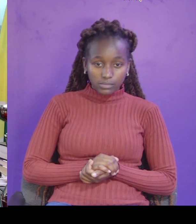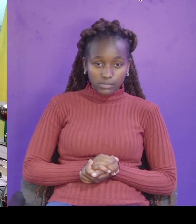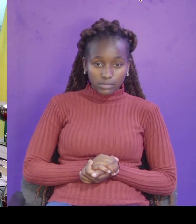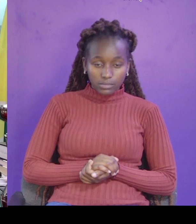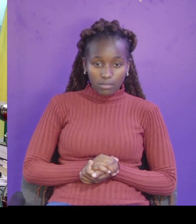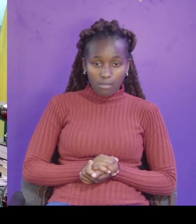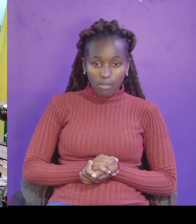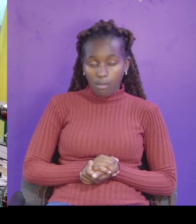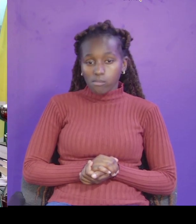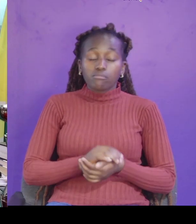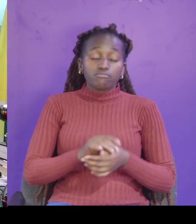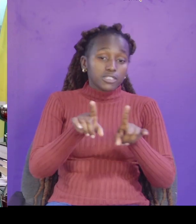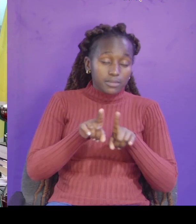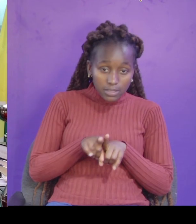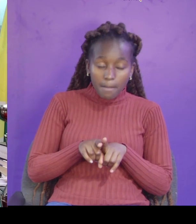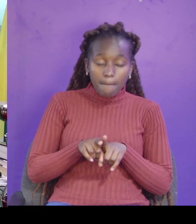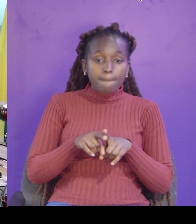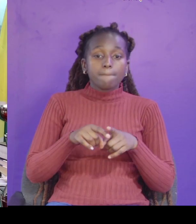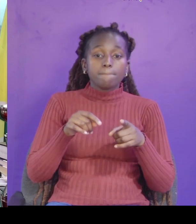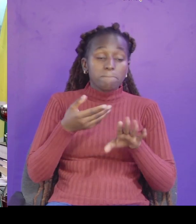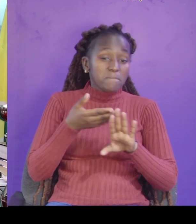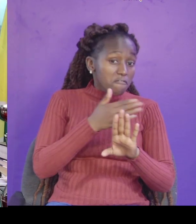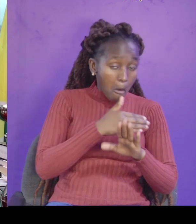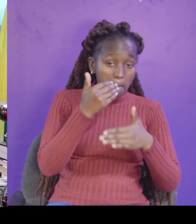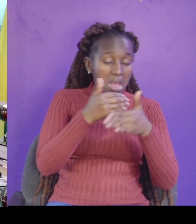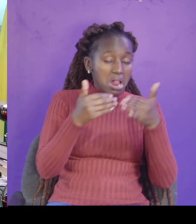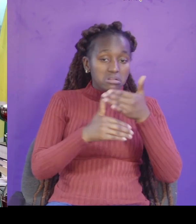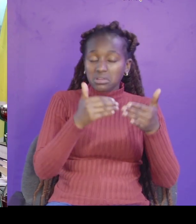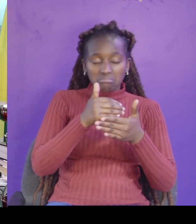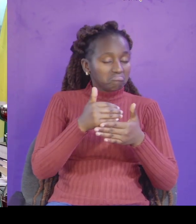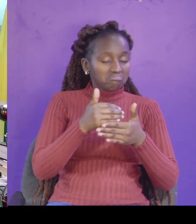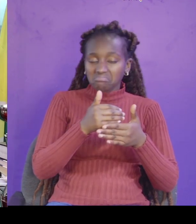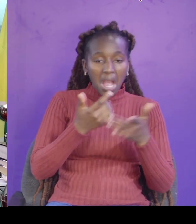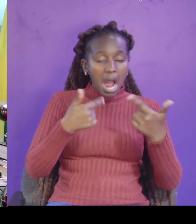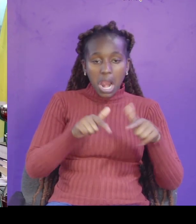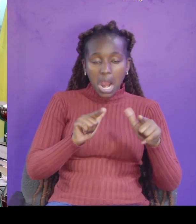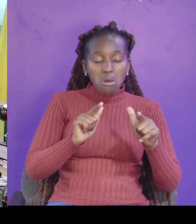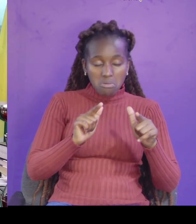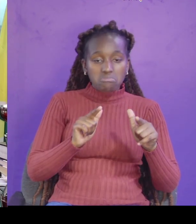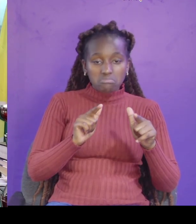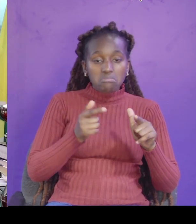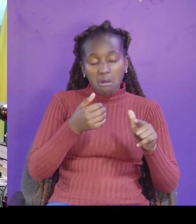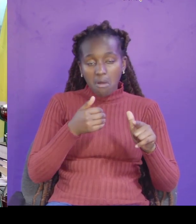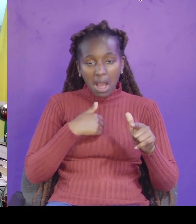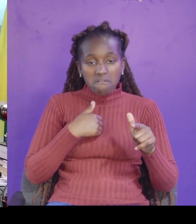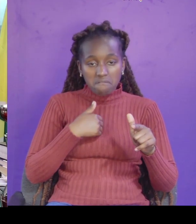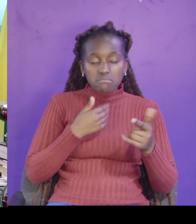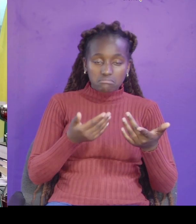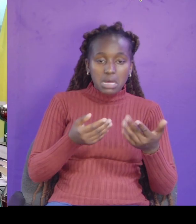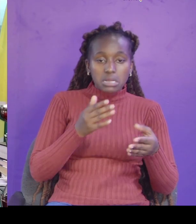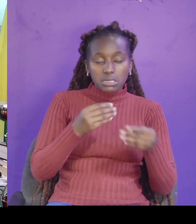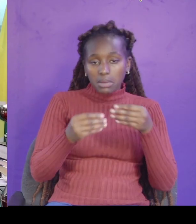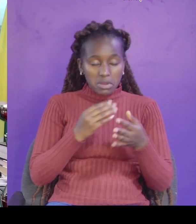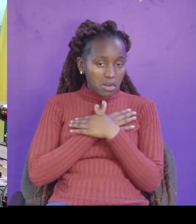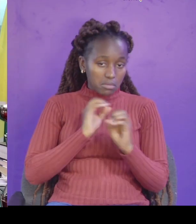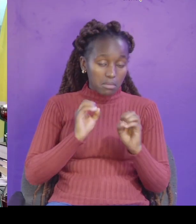The buildings were not disability friendly, but right now they're disability friendly, and the lift for city